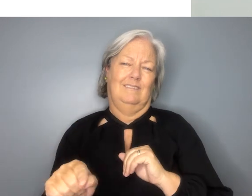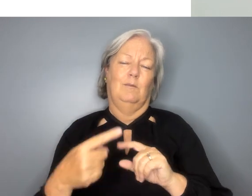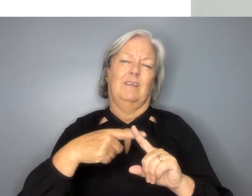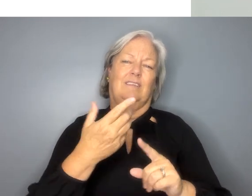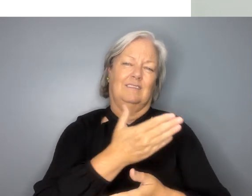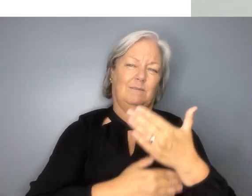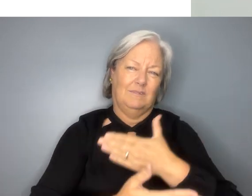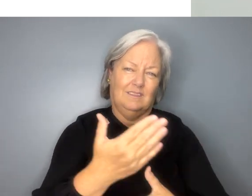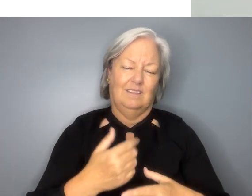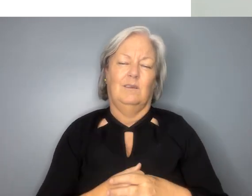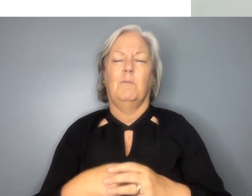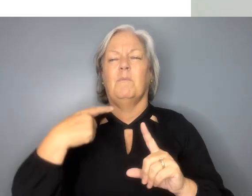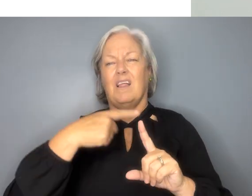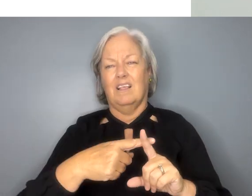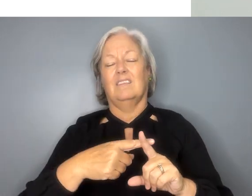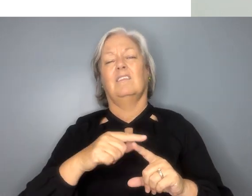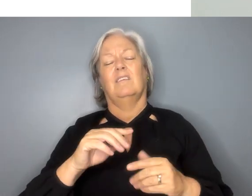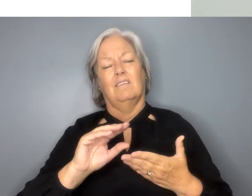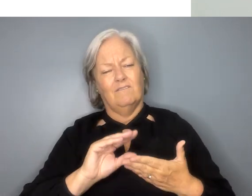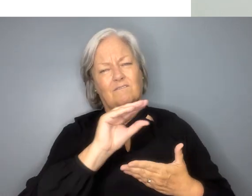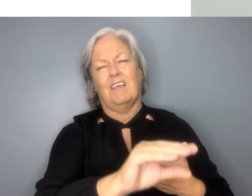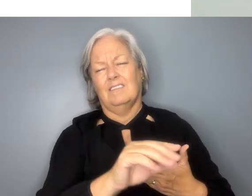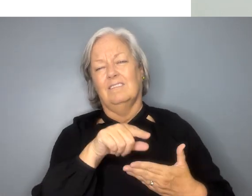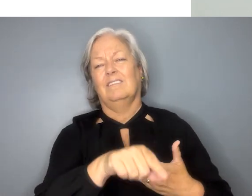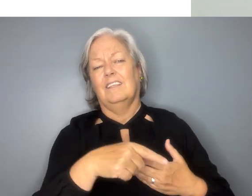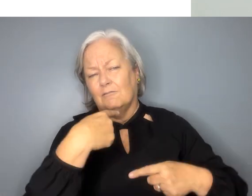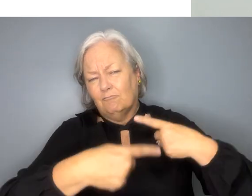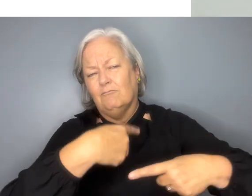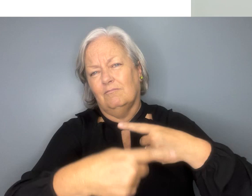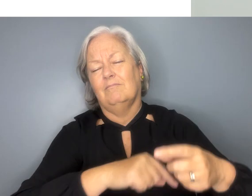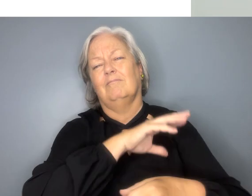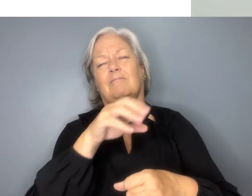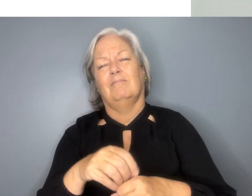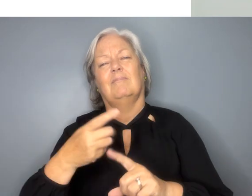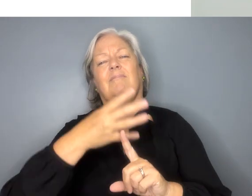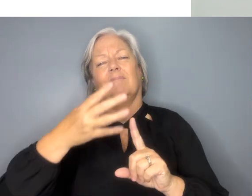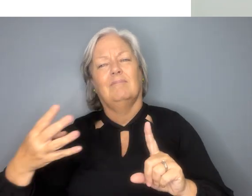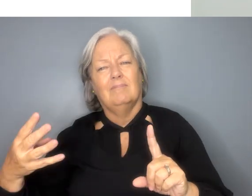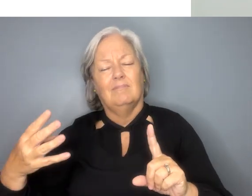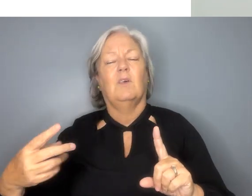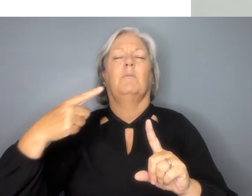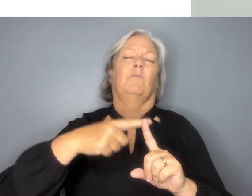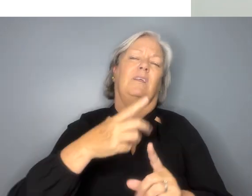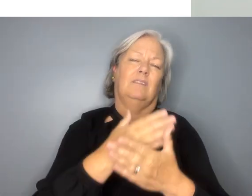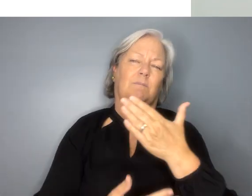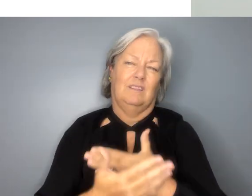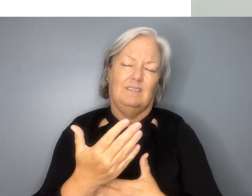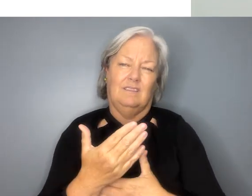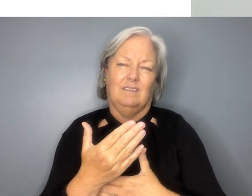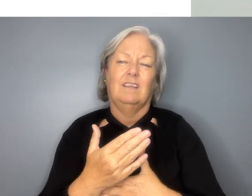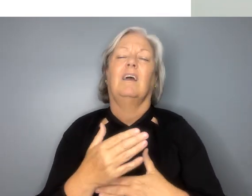people with disability, increased and ongoing funding and strategies to improve inclusion of LGBTQA+ people